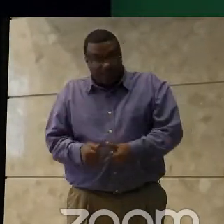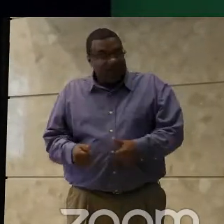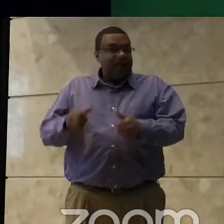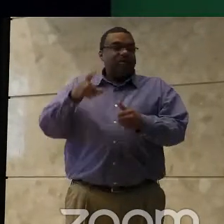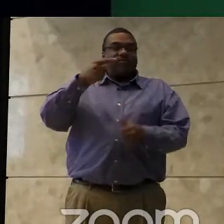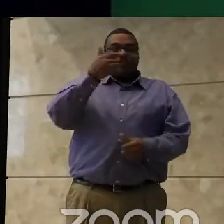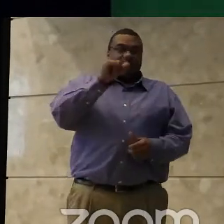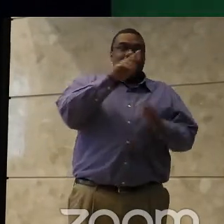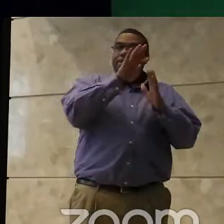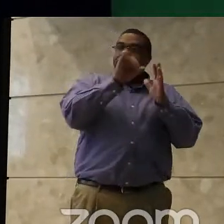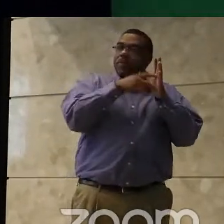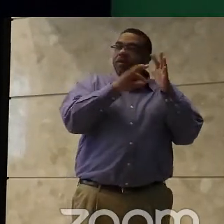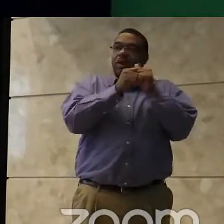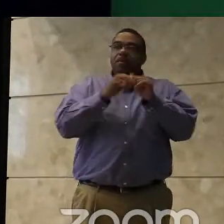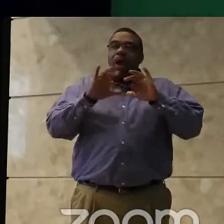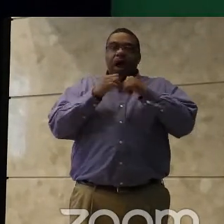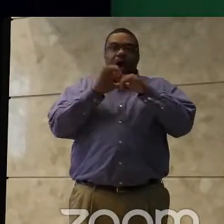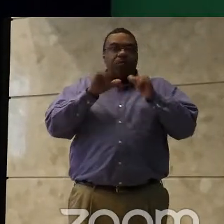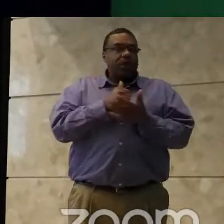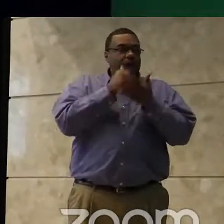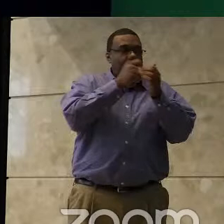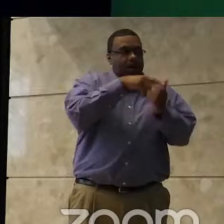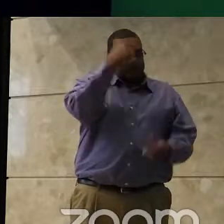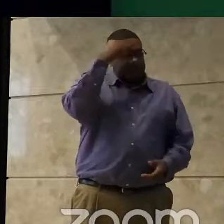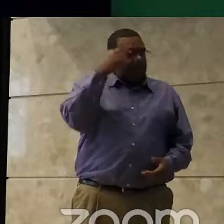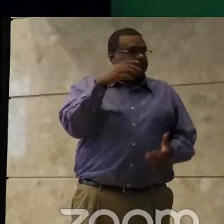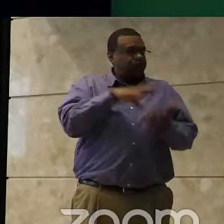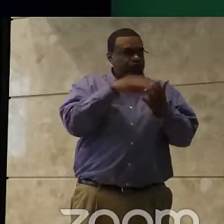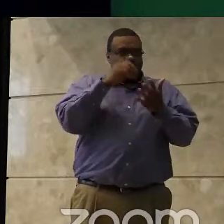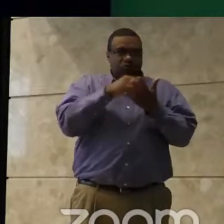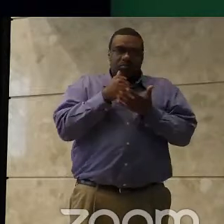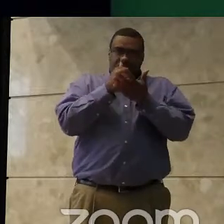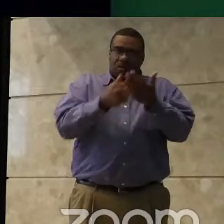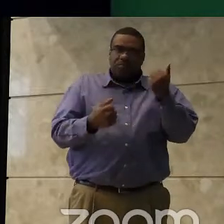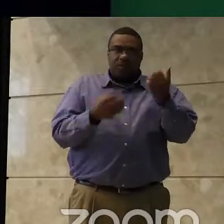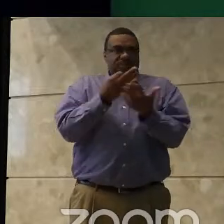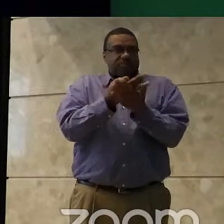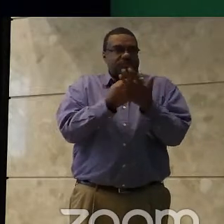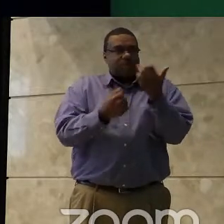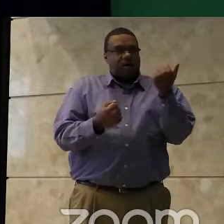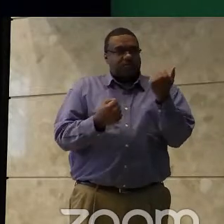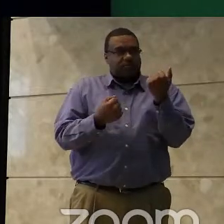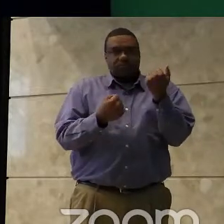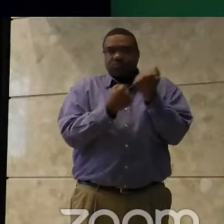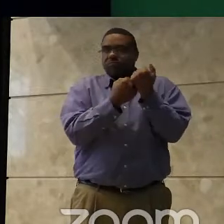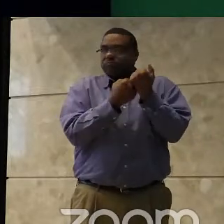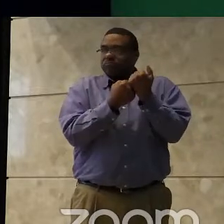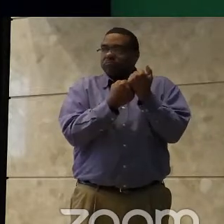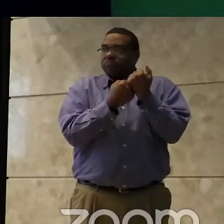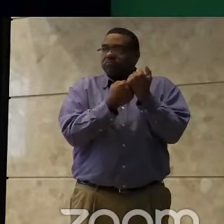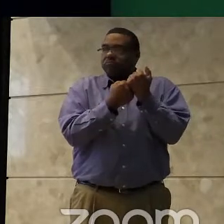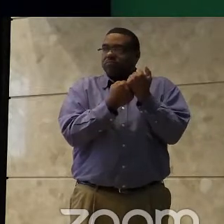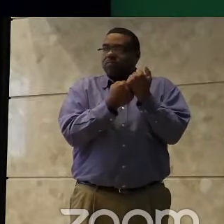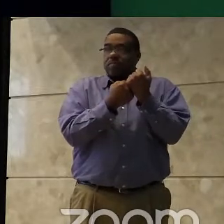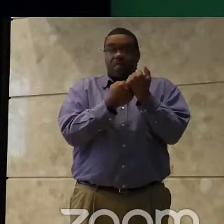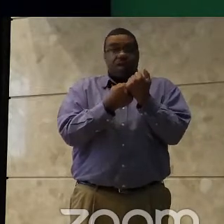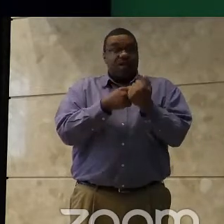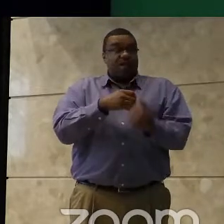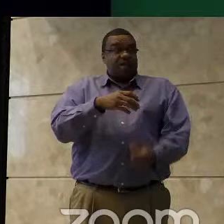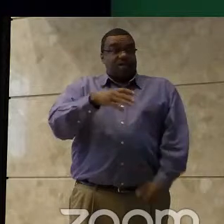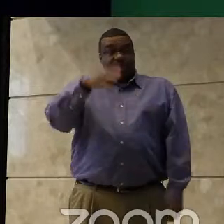use this fact to help Black students have some assistance, some financial assistance that their fathers didn't have? Yes.